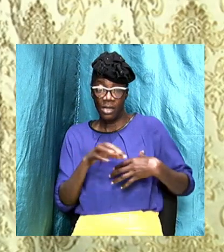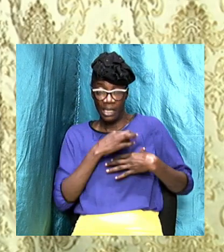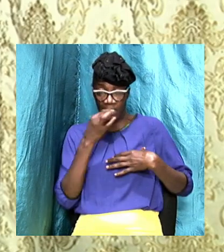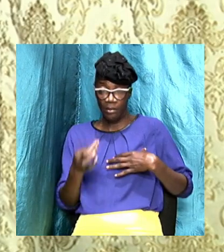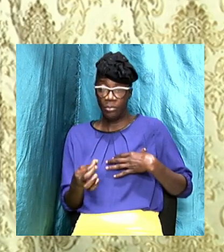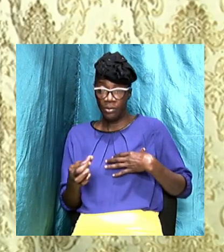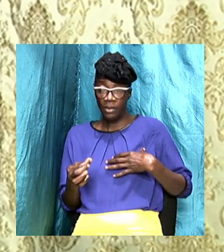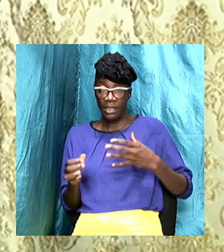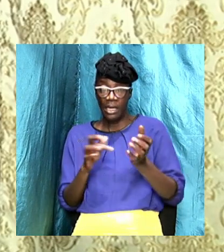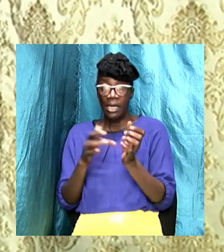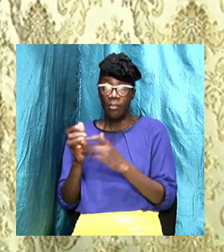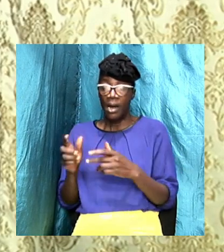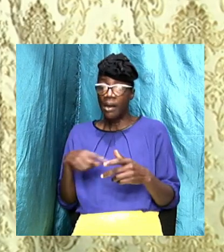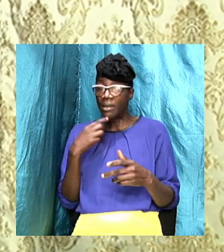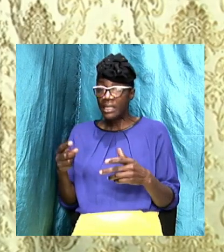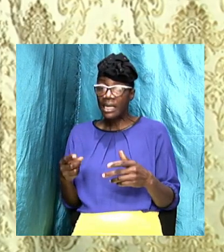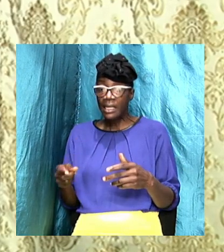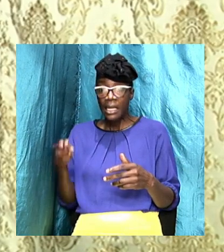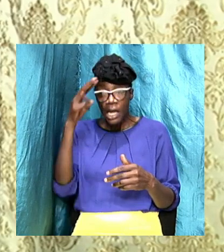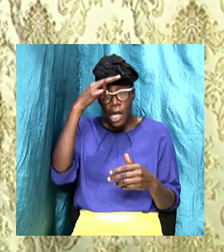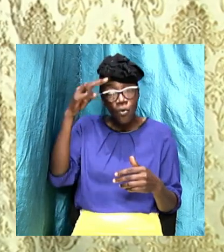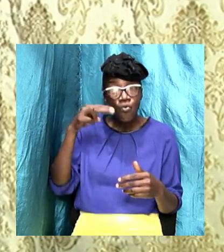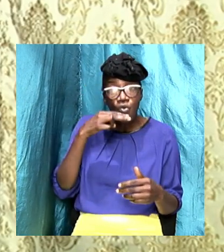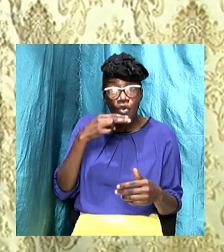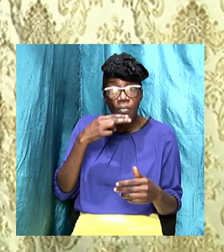The Bible also tells us in Romans 8,